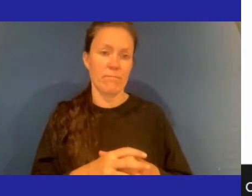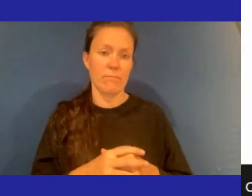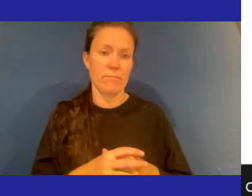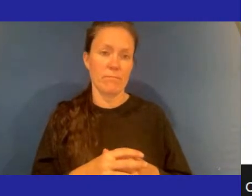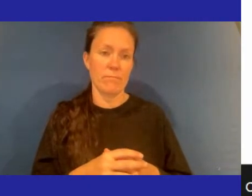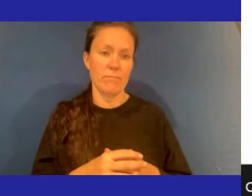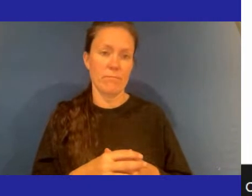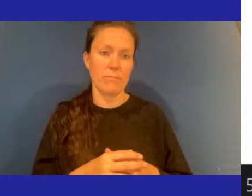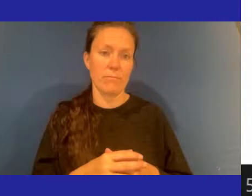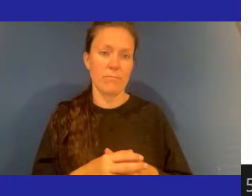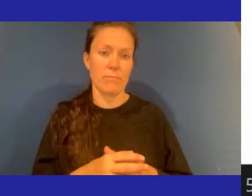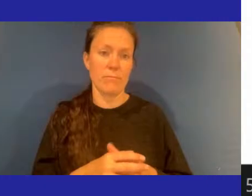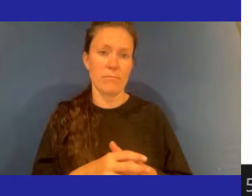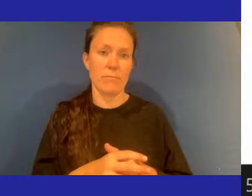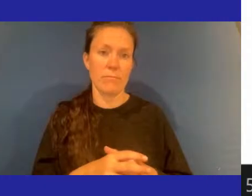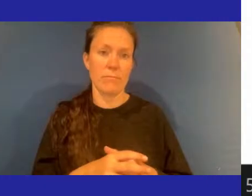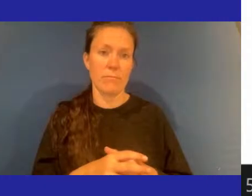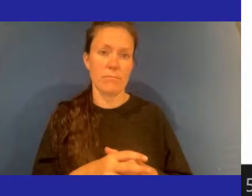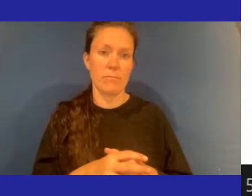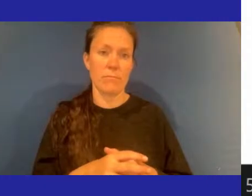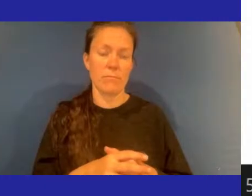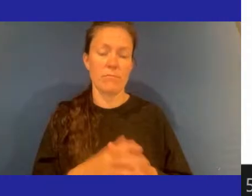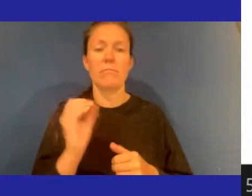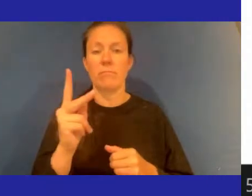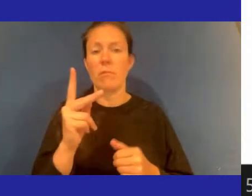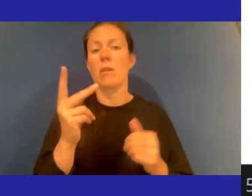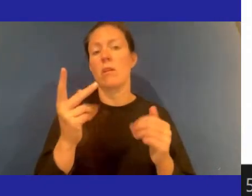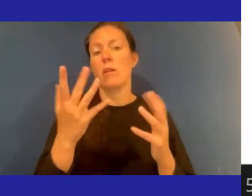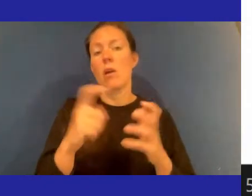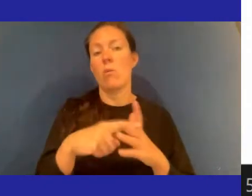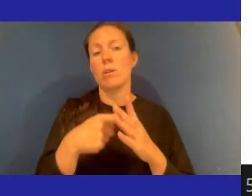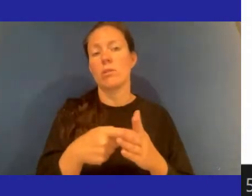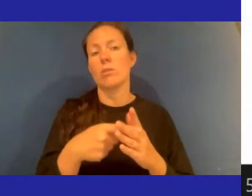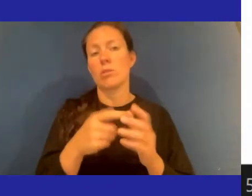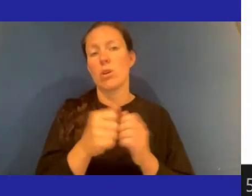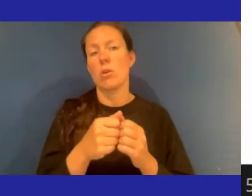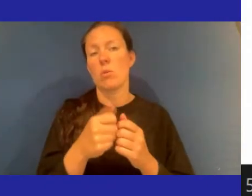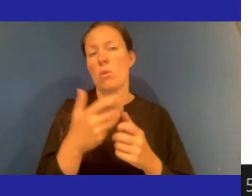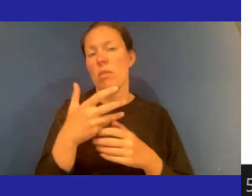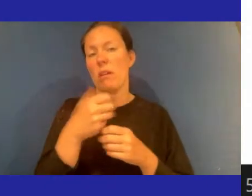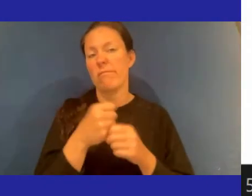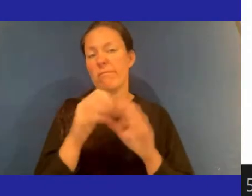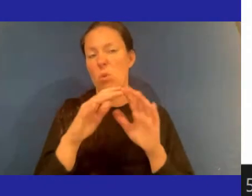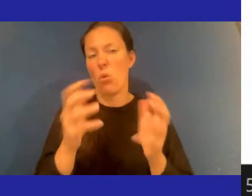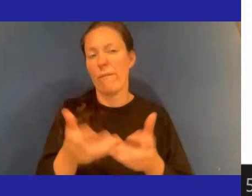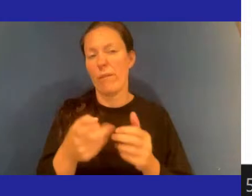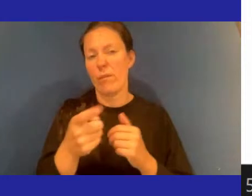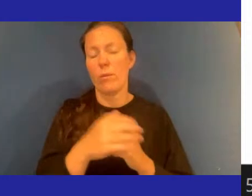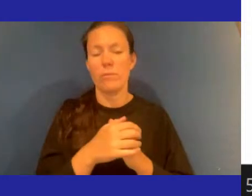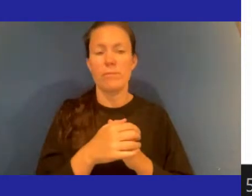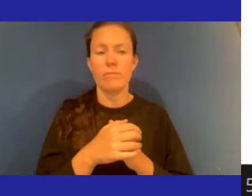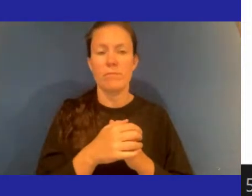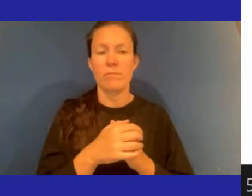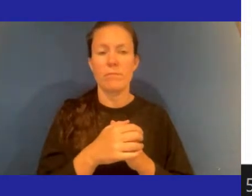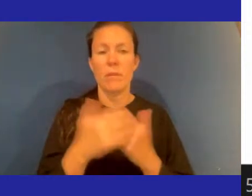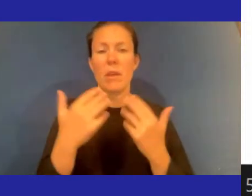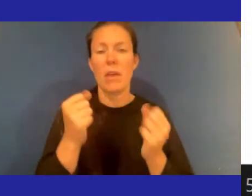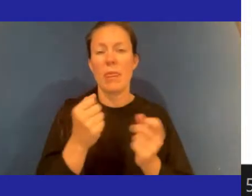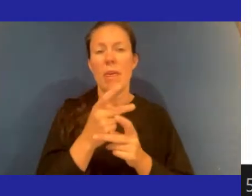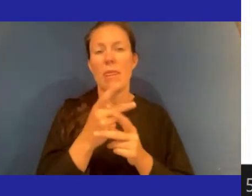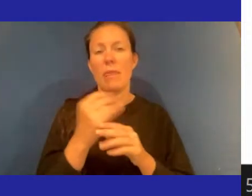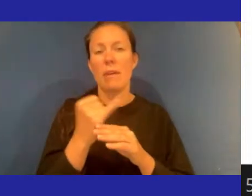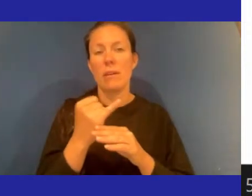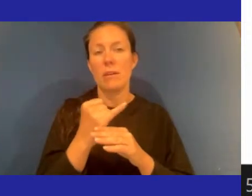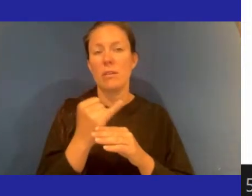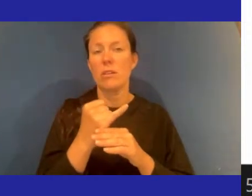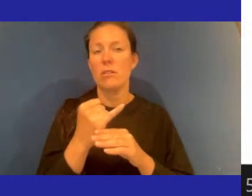Thank you. So we can just start here. So I just wanted to start off by giving an overview. As you know, the healthcare industry has been